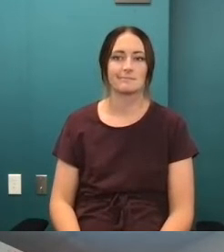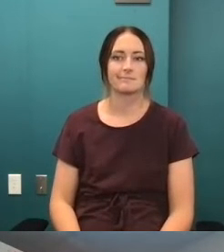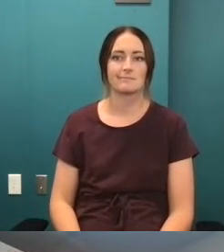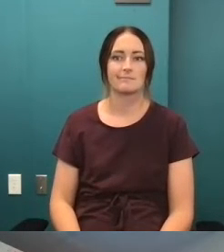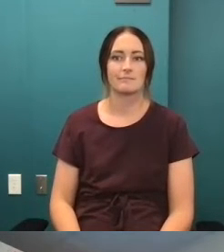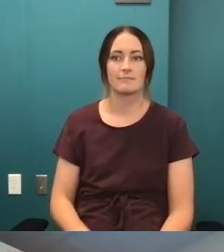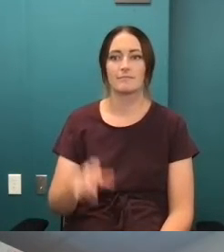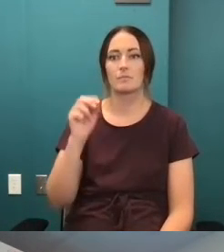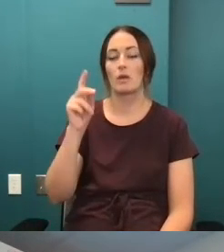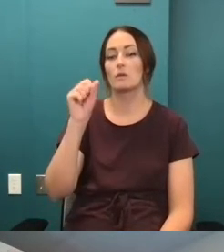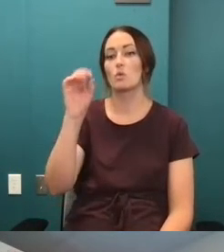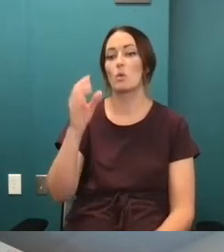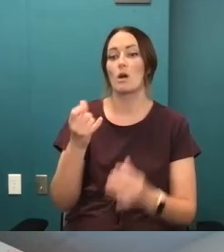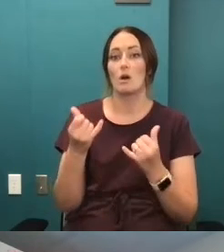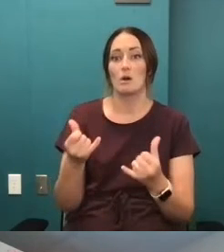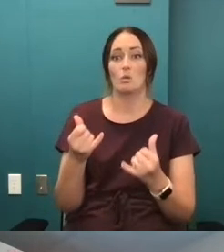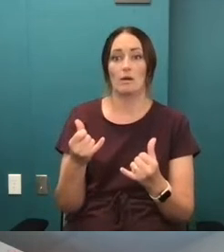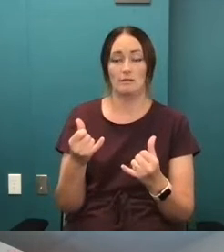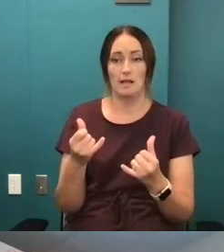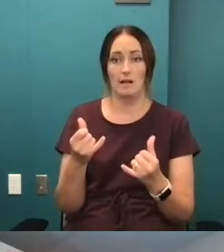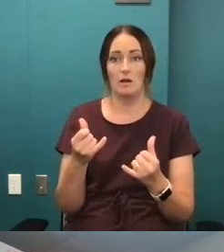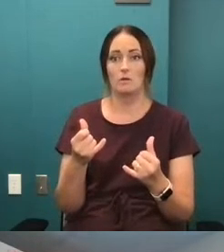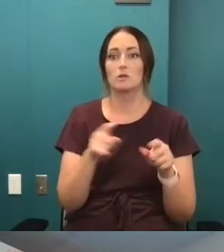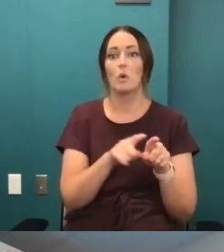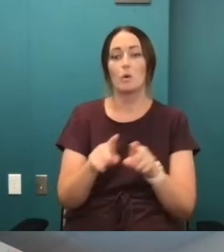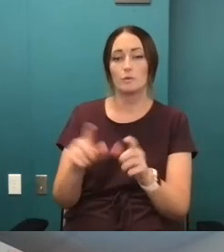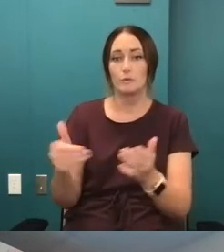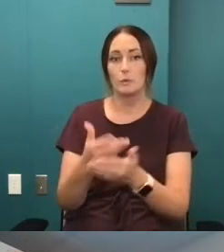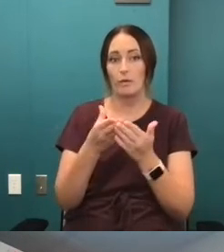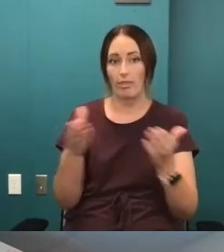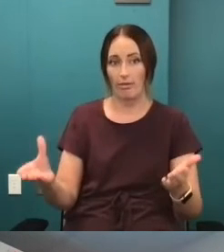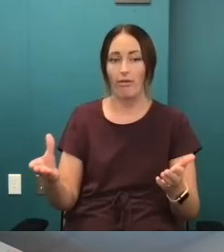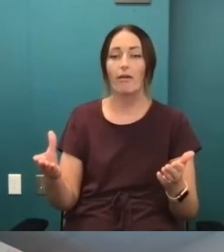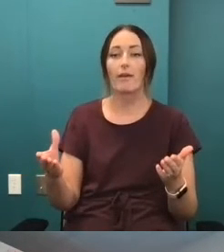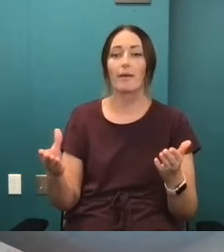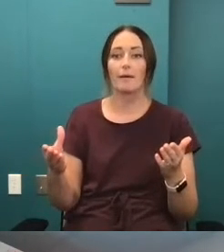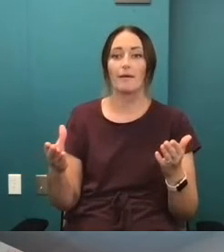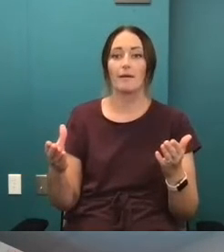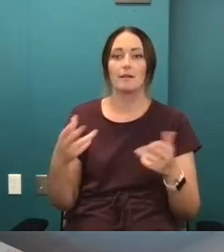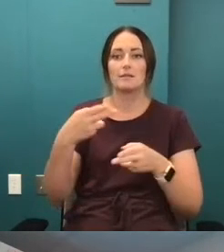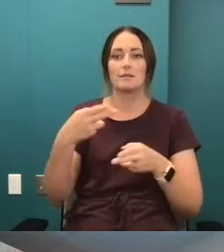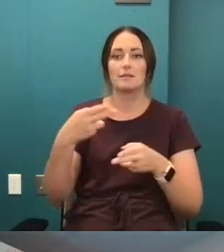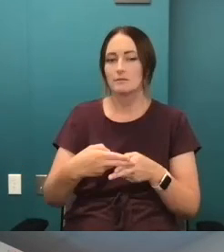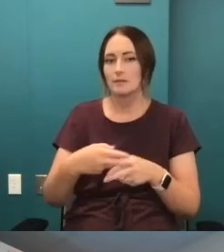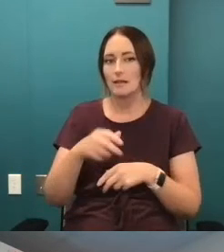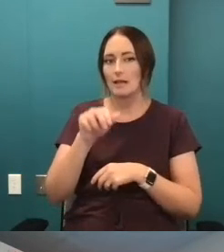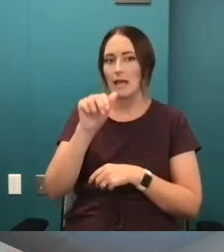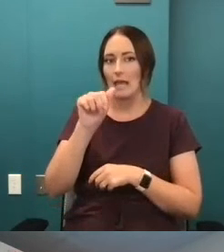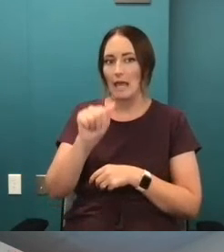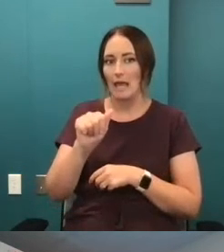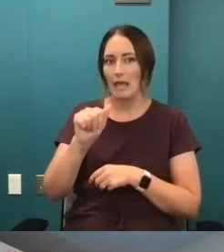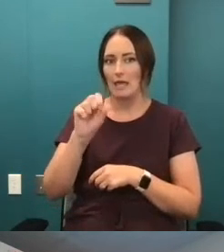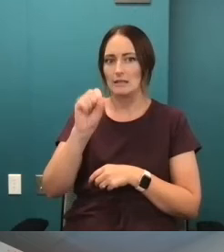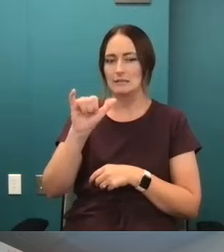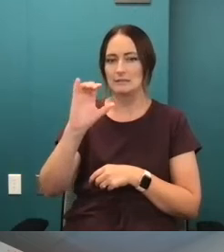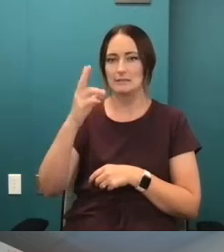Okay. So right now, there's also a new thing going around. It's called asynchronous teleaudiology. So they're